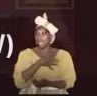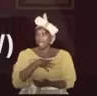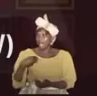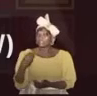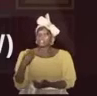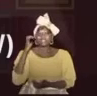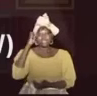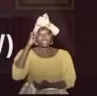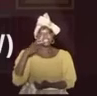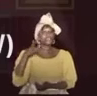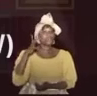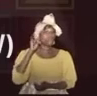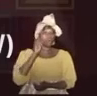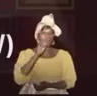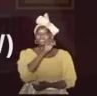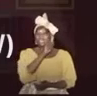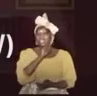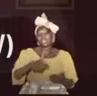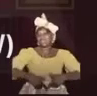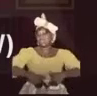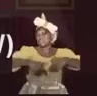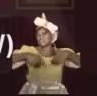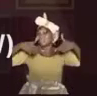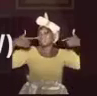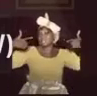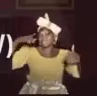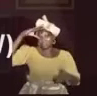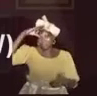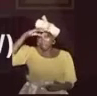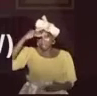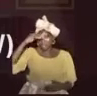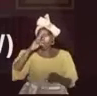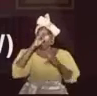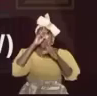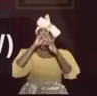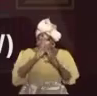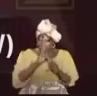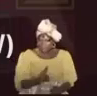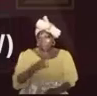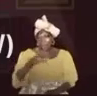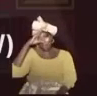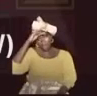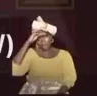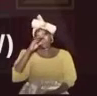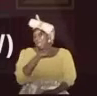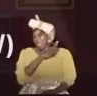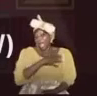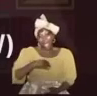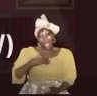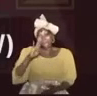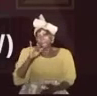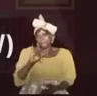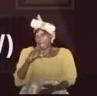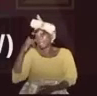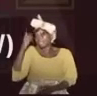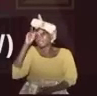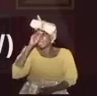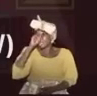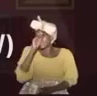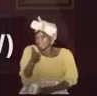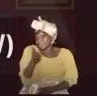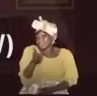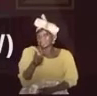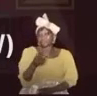he was a great man with his master. He was an honorable man. and that by reason of his intelligence and